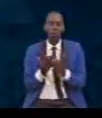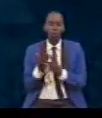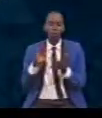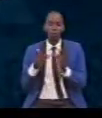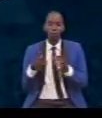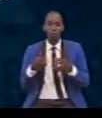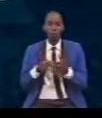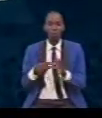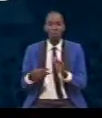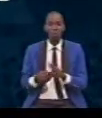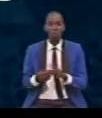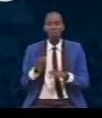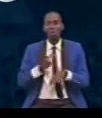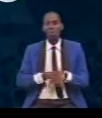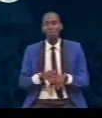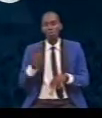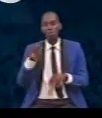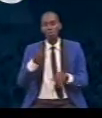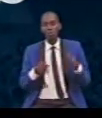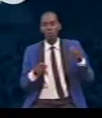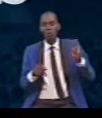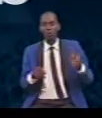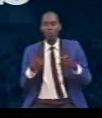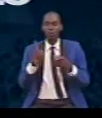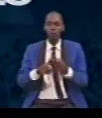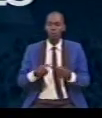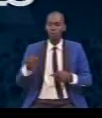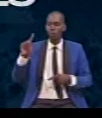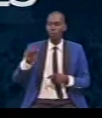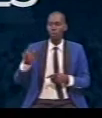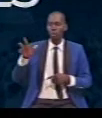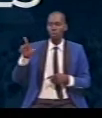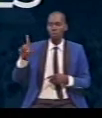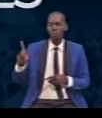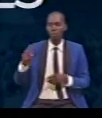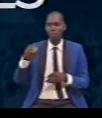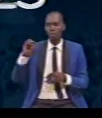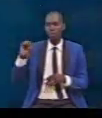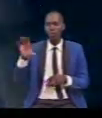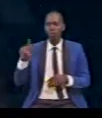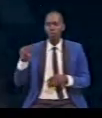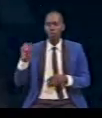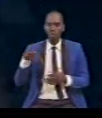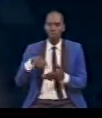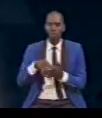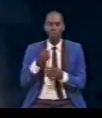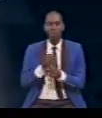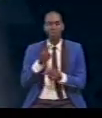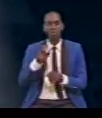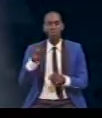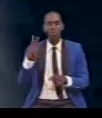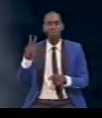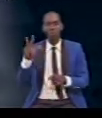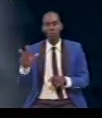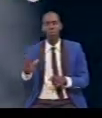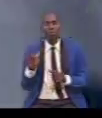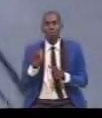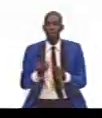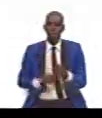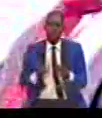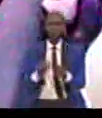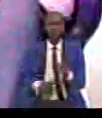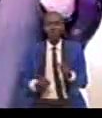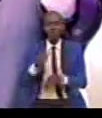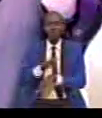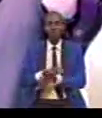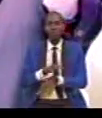Thursday, October 26 to Tuesday, October 31, 2023. 1600 hours GMT daily with